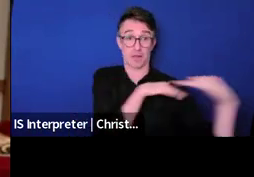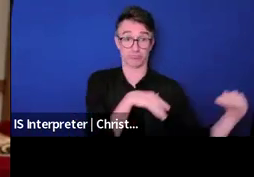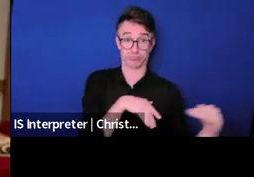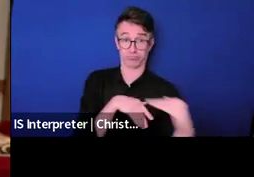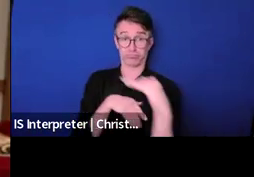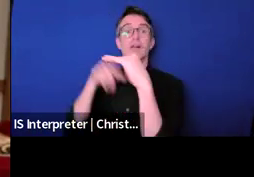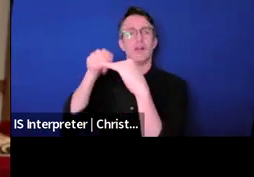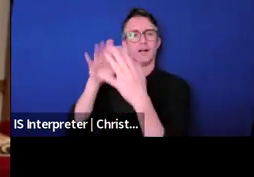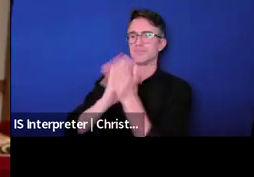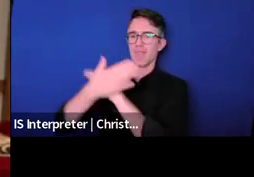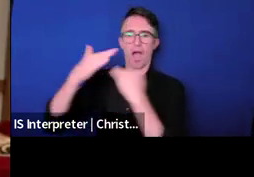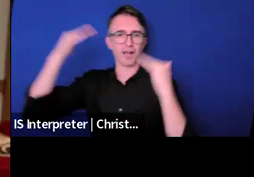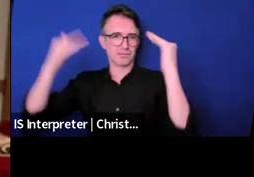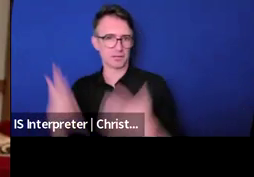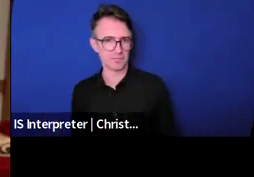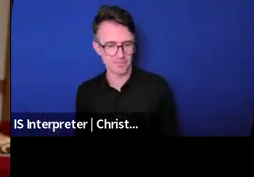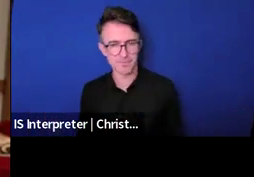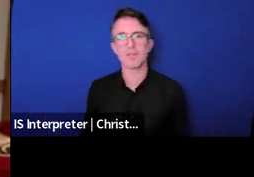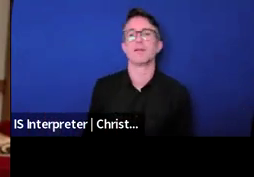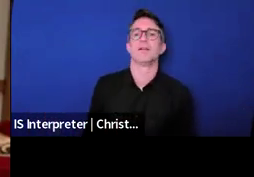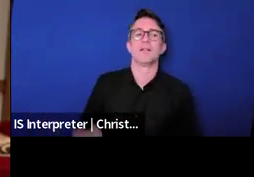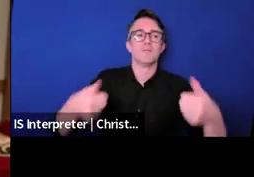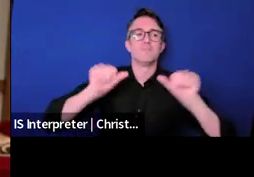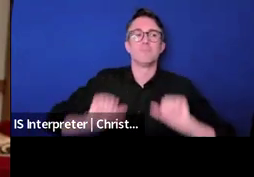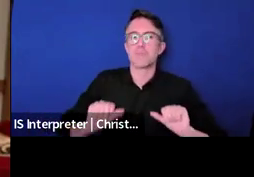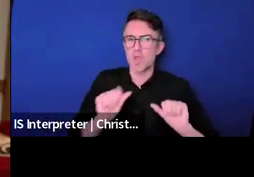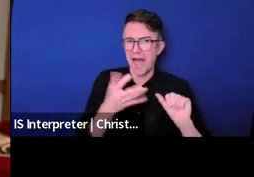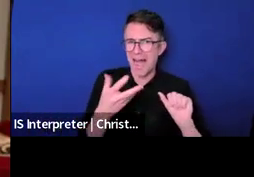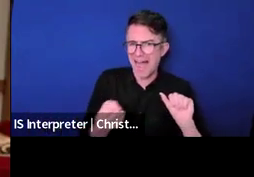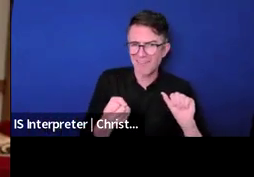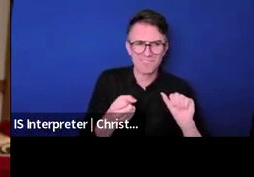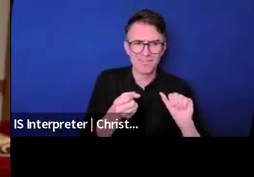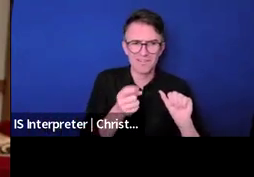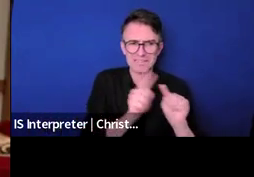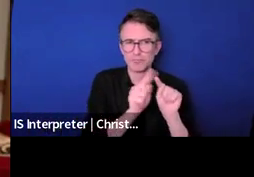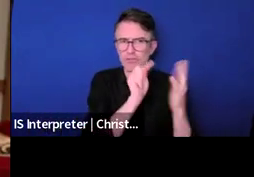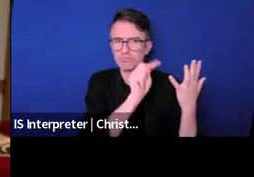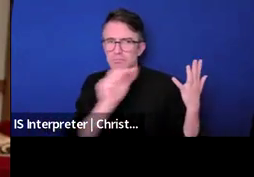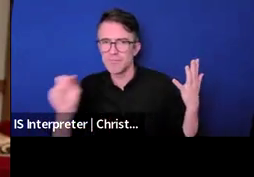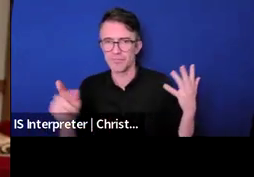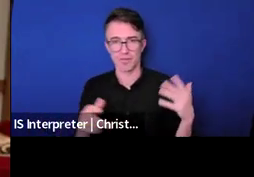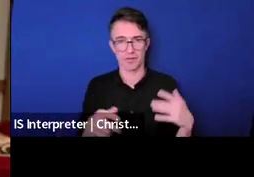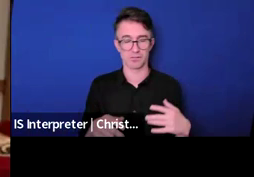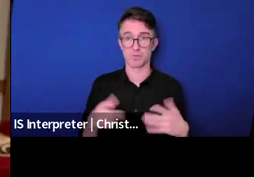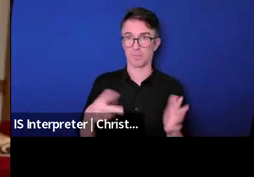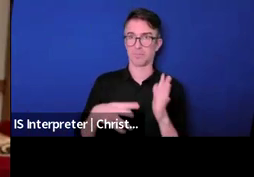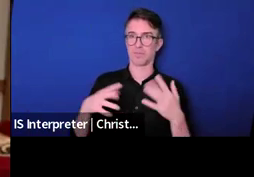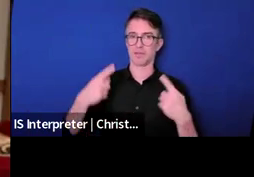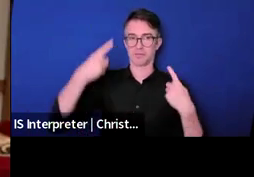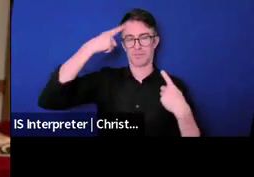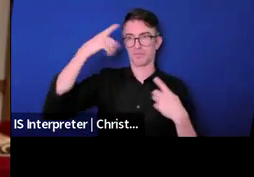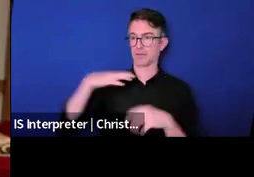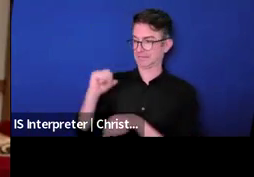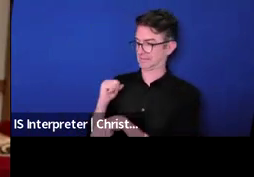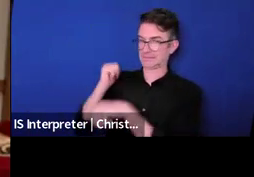did a core diagnostic of the social protection system. And the system is relatively well developed in terms of the legal